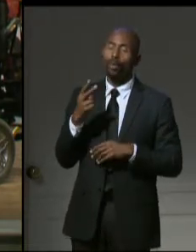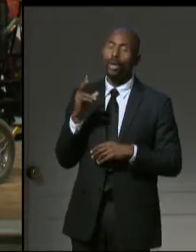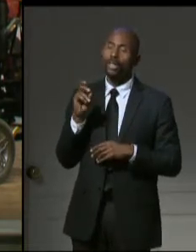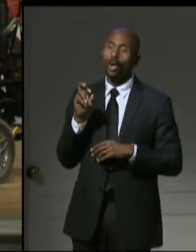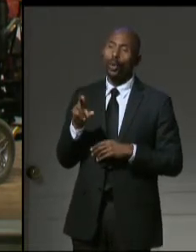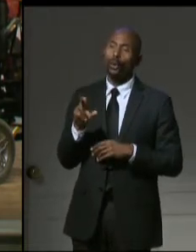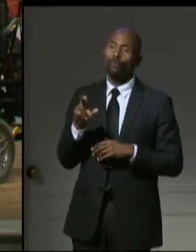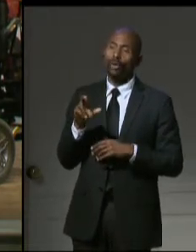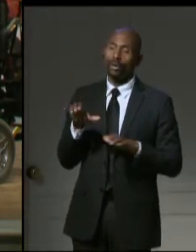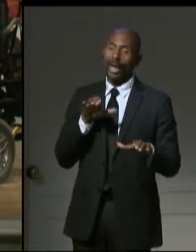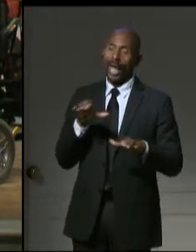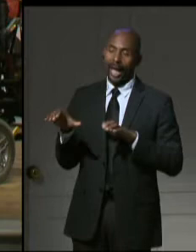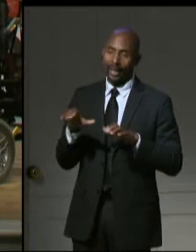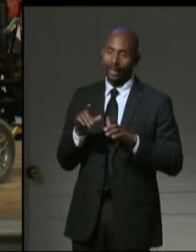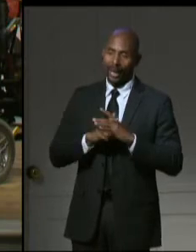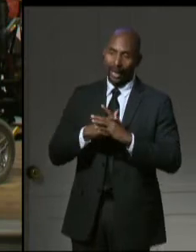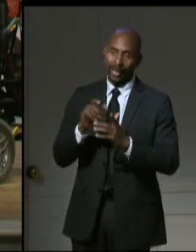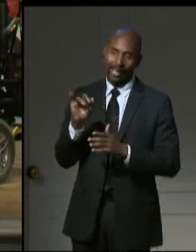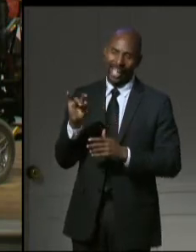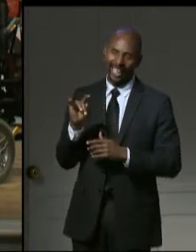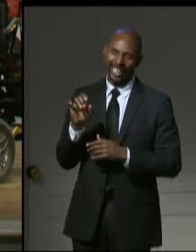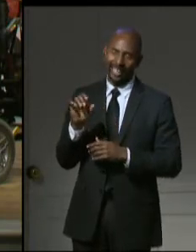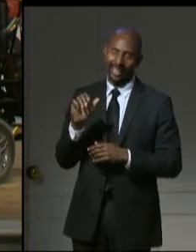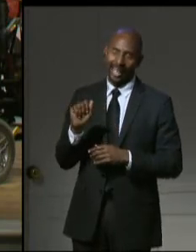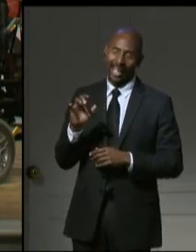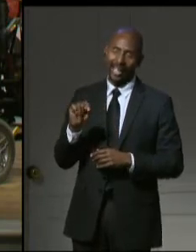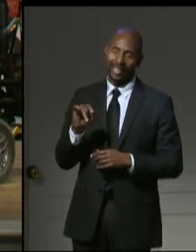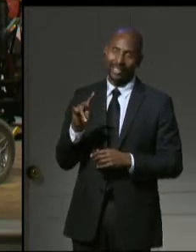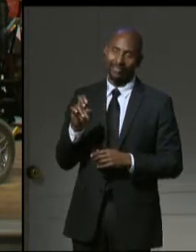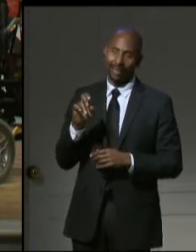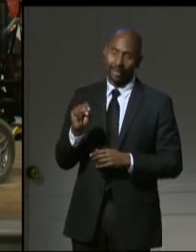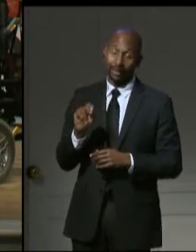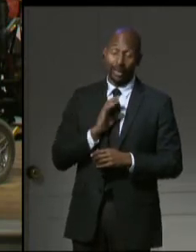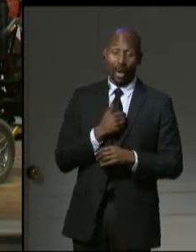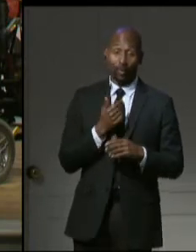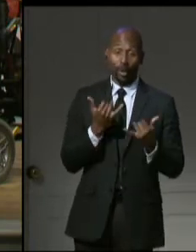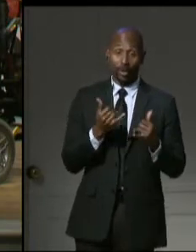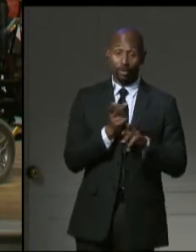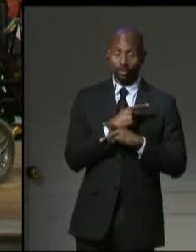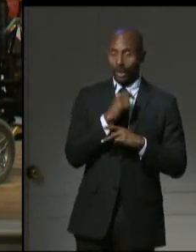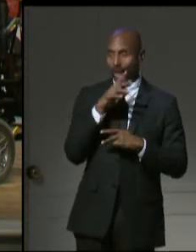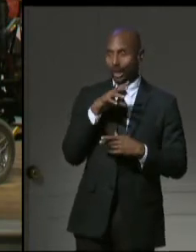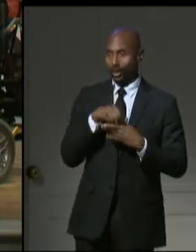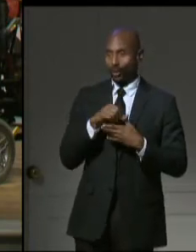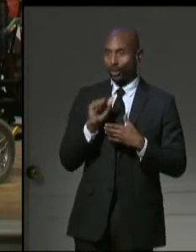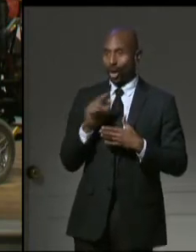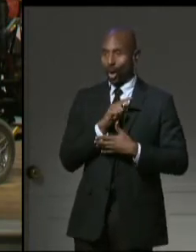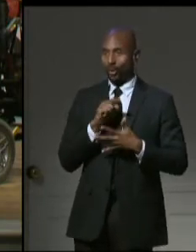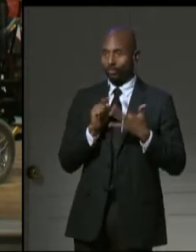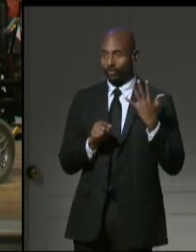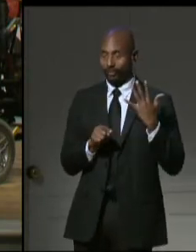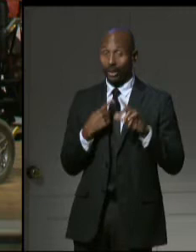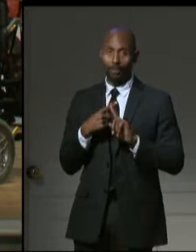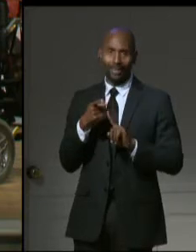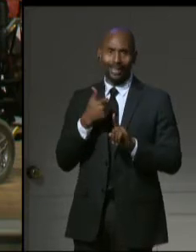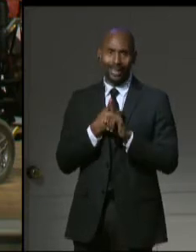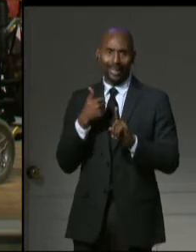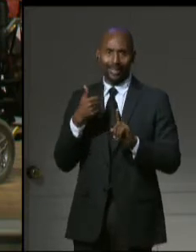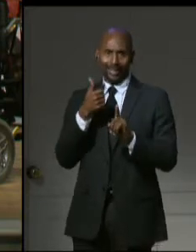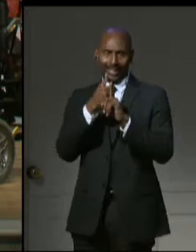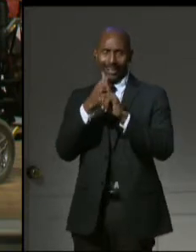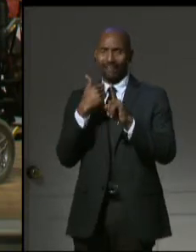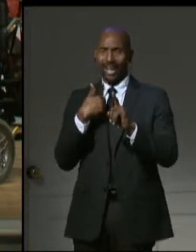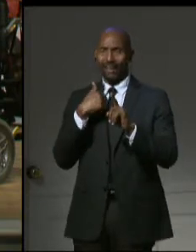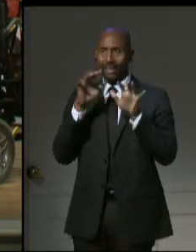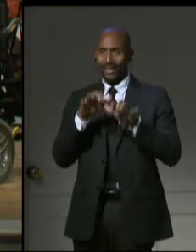and whatnot. Our current product doesn't have all the nuts and bolts that it should have, including the fact that it has text that you have to read. And we know that,